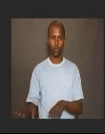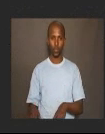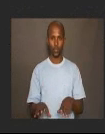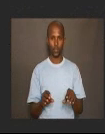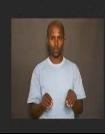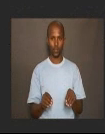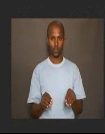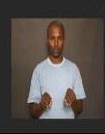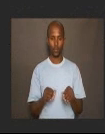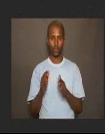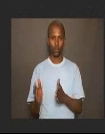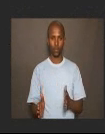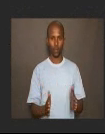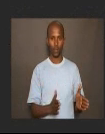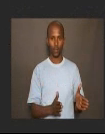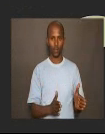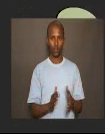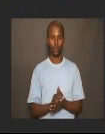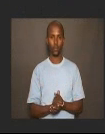Students, let's get ready.